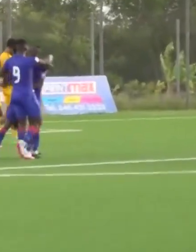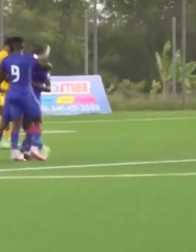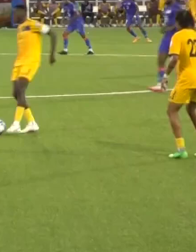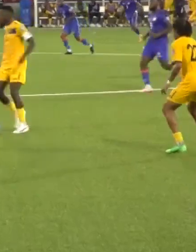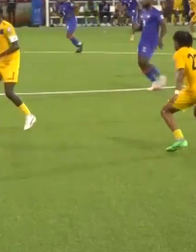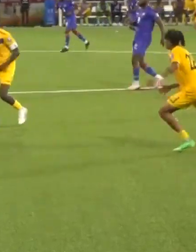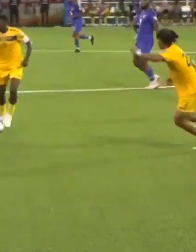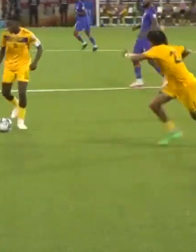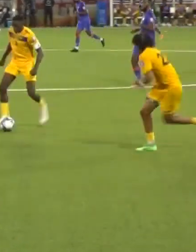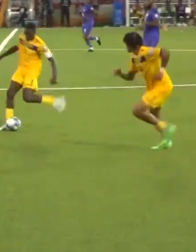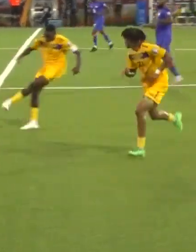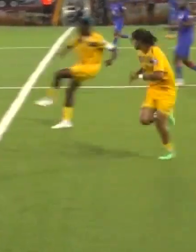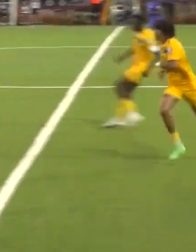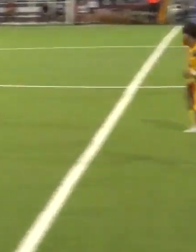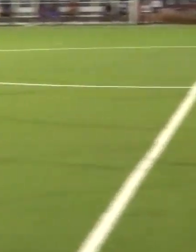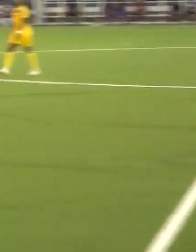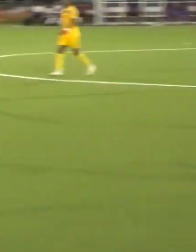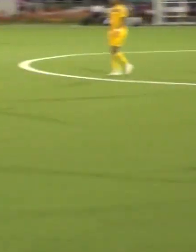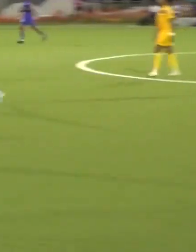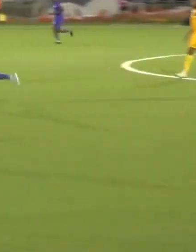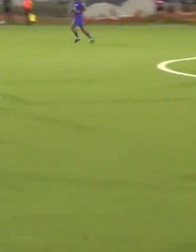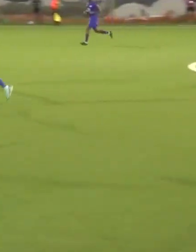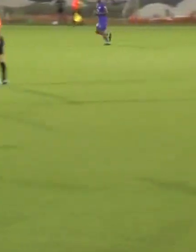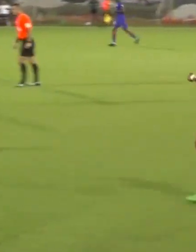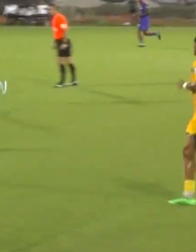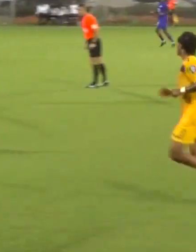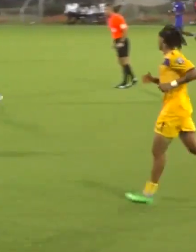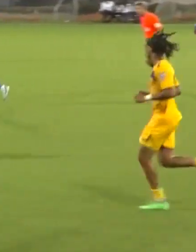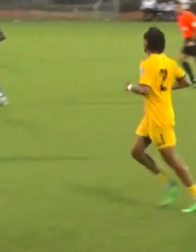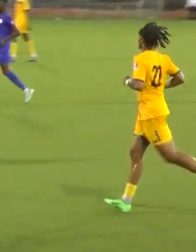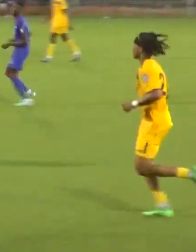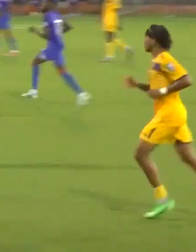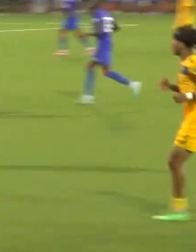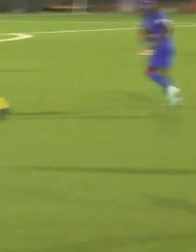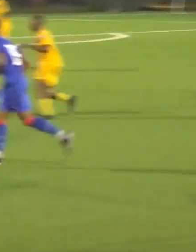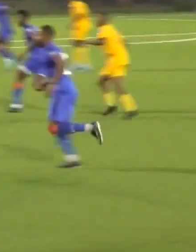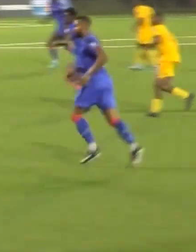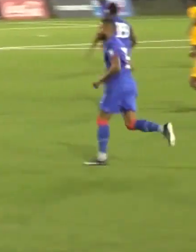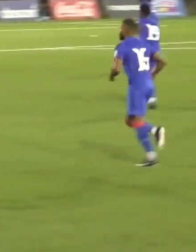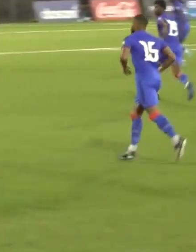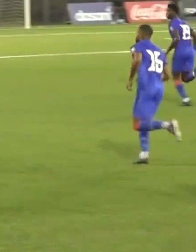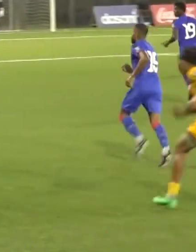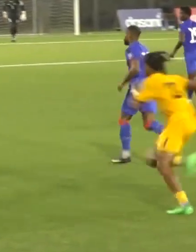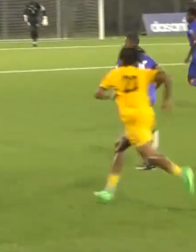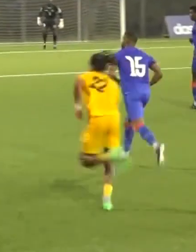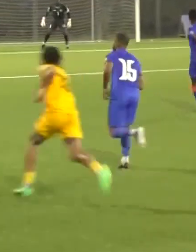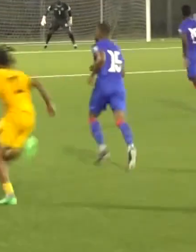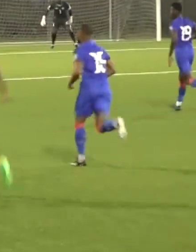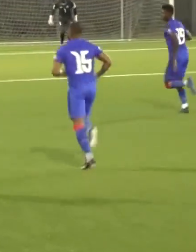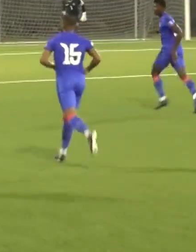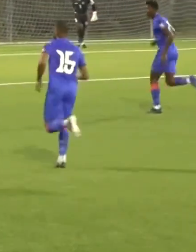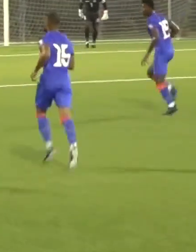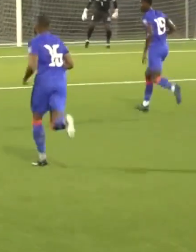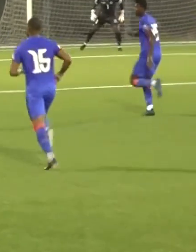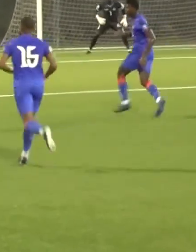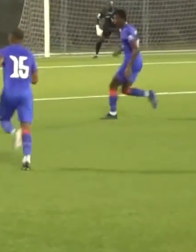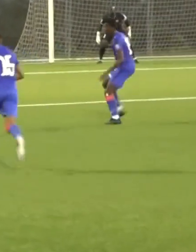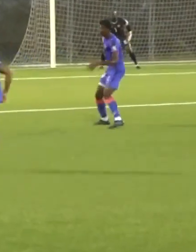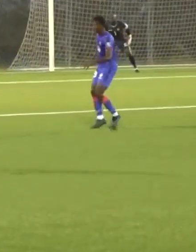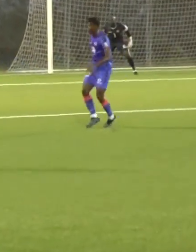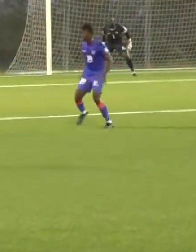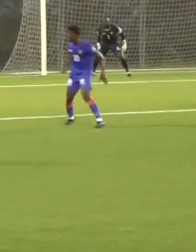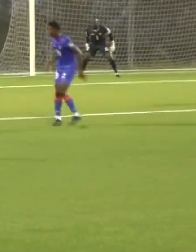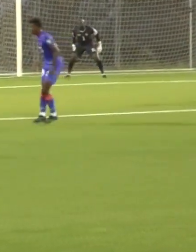break. The halftime team talk definitely worked for Barbados, who showed a fighting spirit and were rewarded in